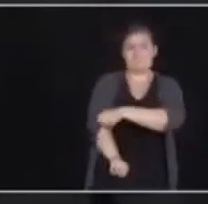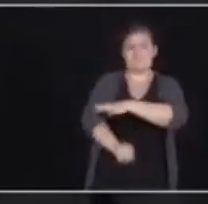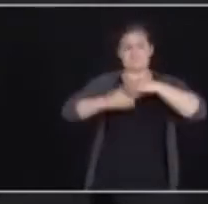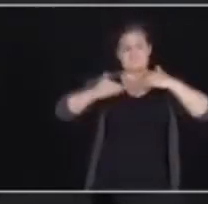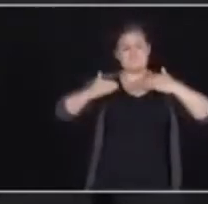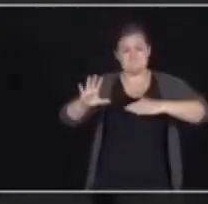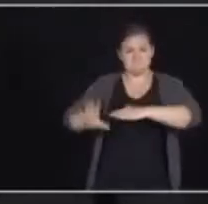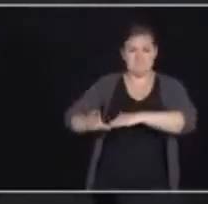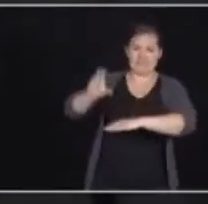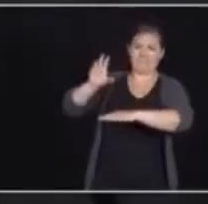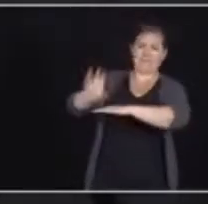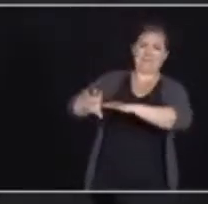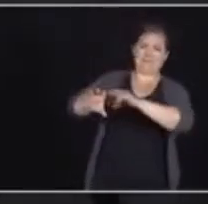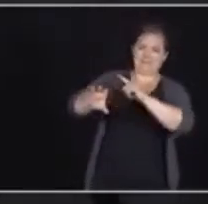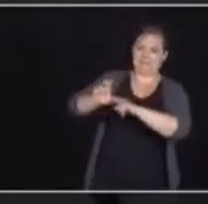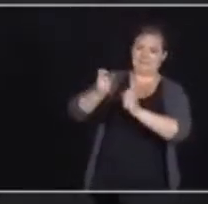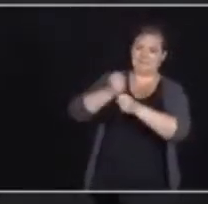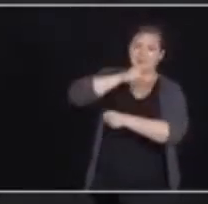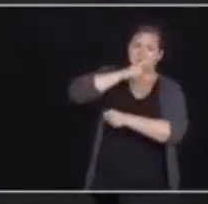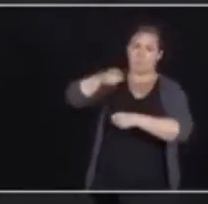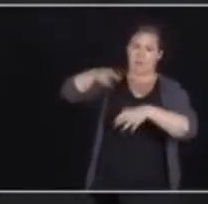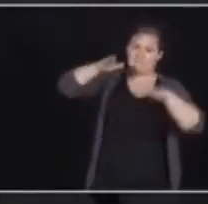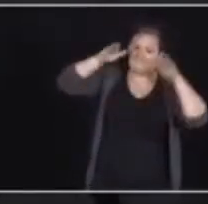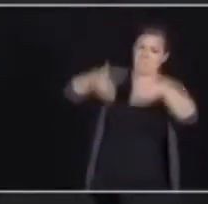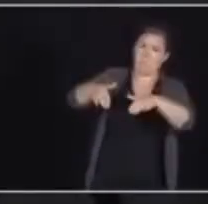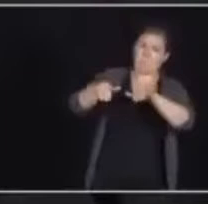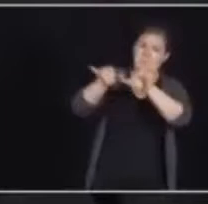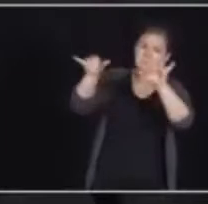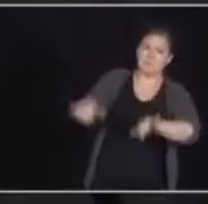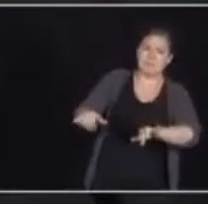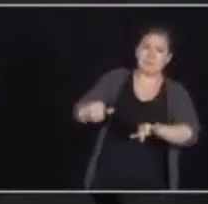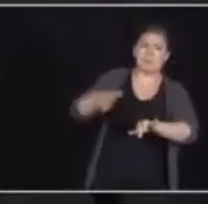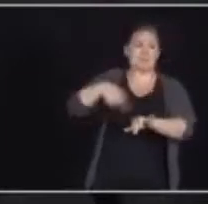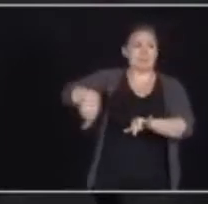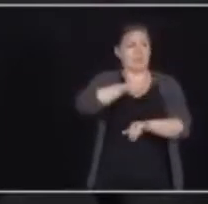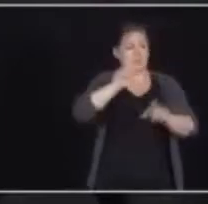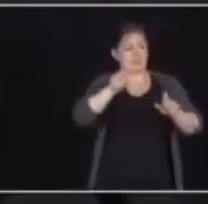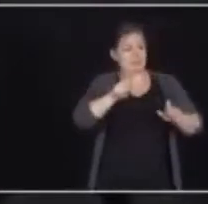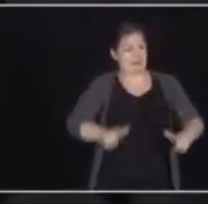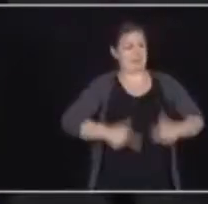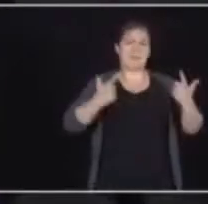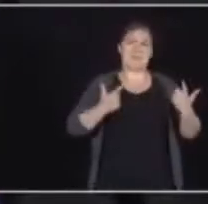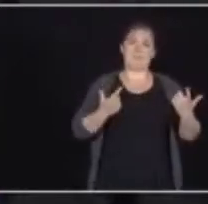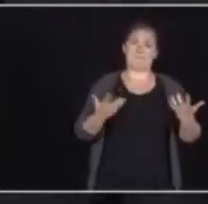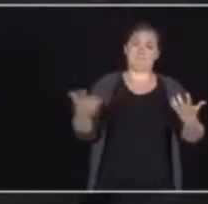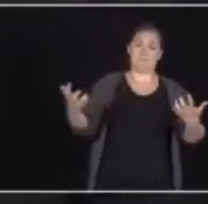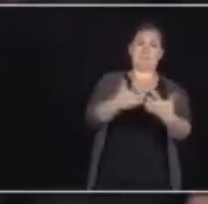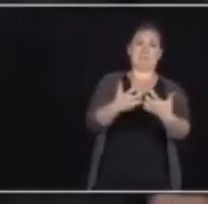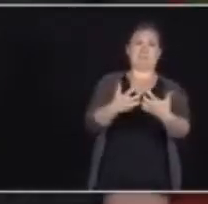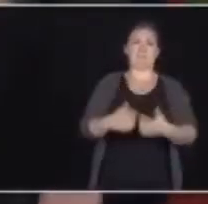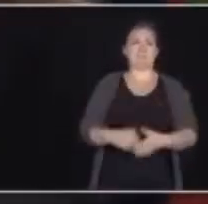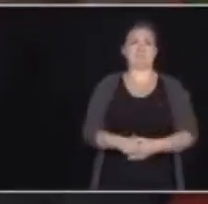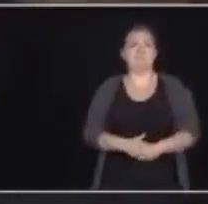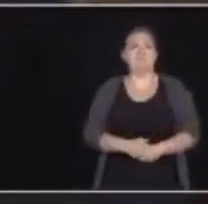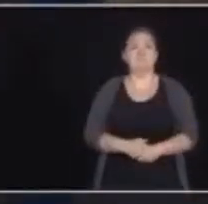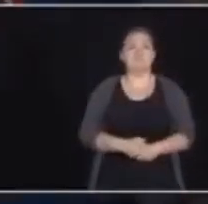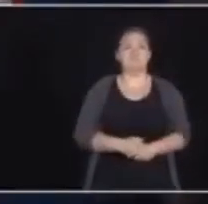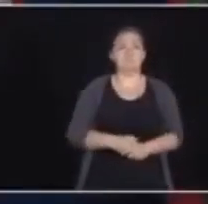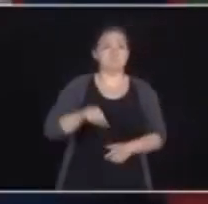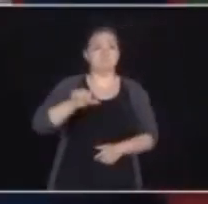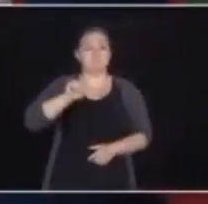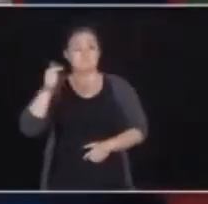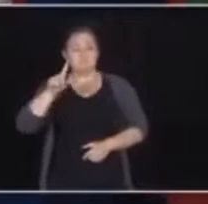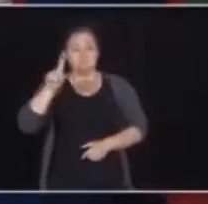putting residents at the center. That is the most important part. Next question. Next question comes from